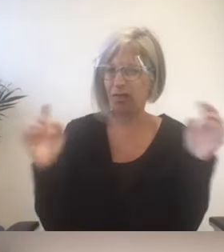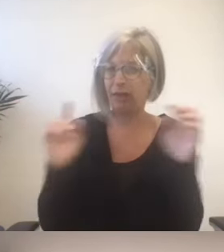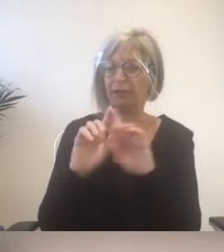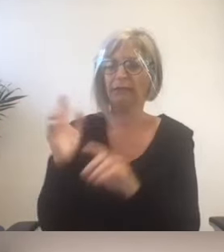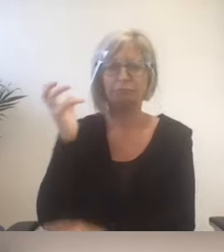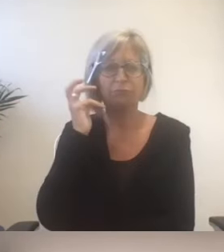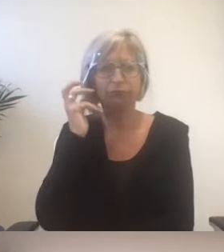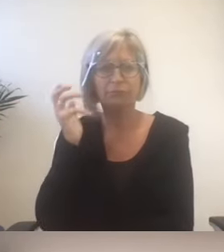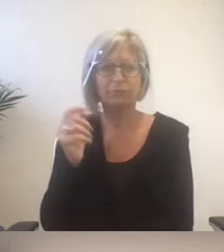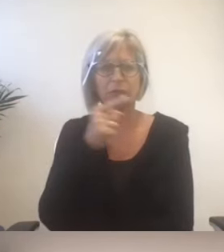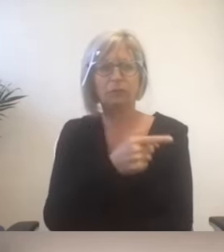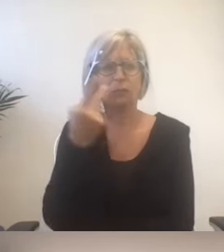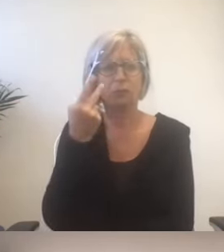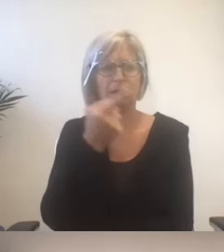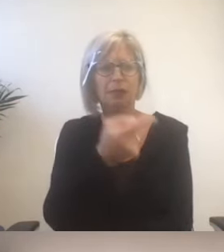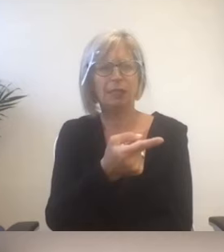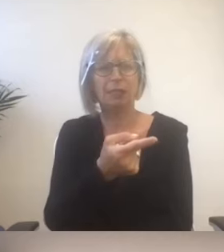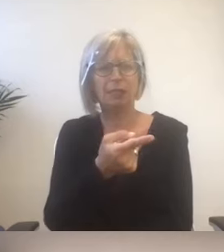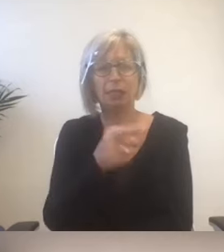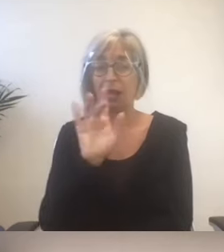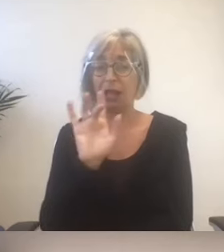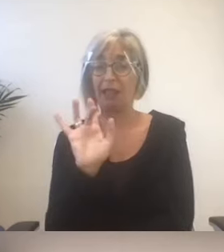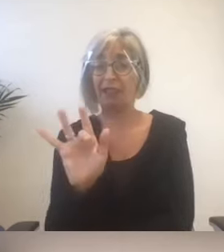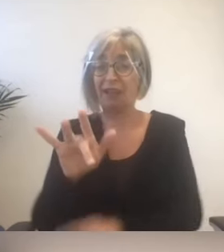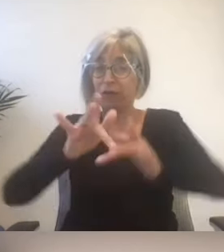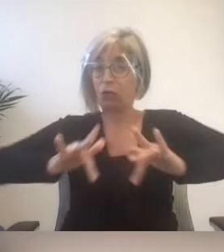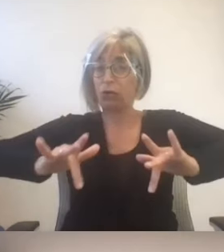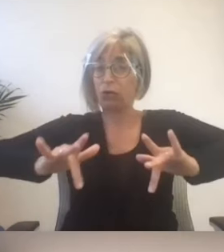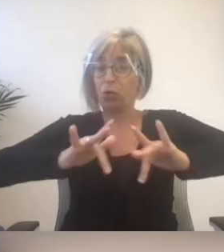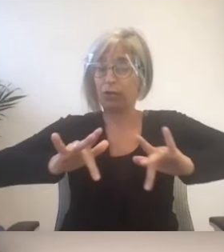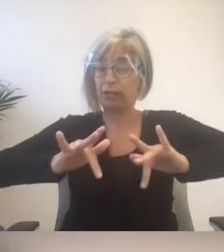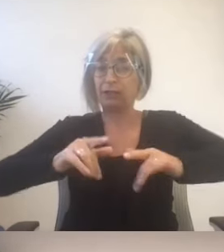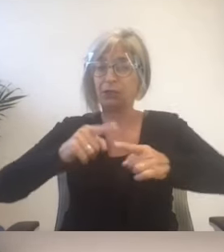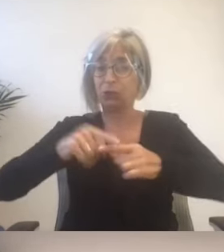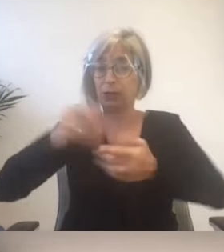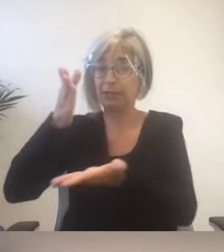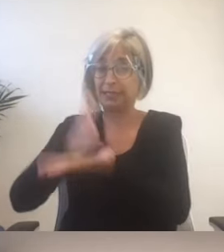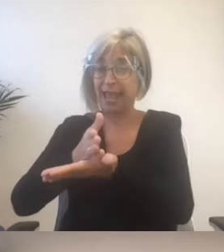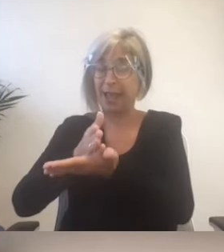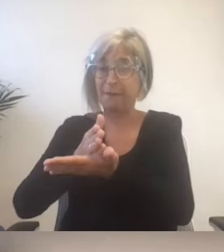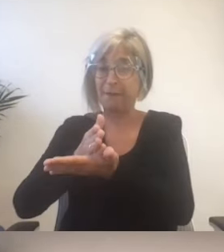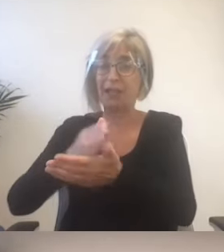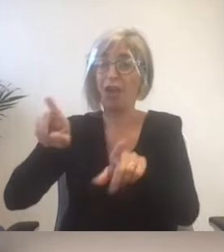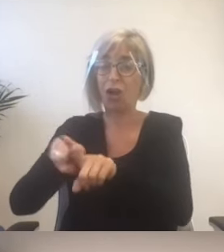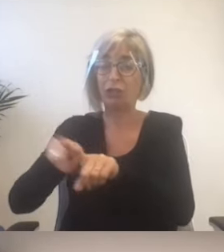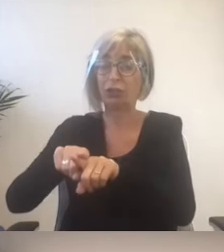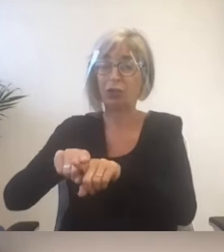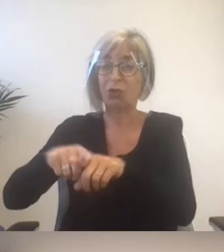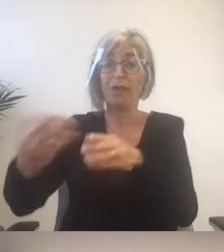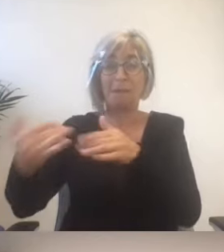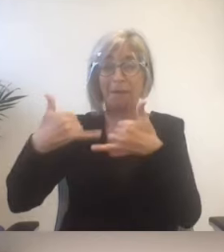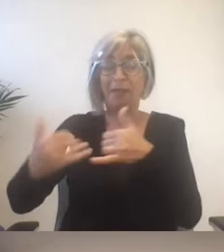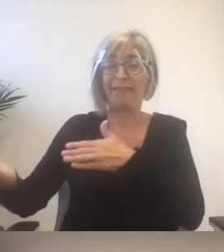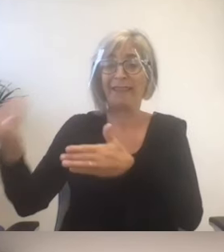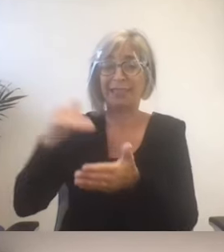see, we are a guest. We can make a recording, we can stop, and we can play it back. But once you leave this page, you